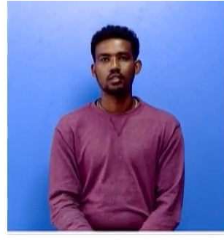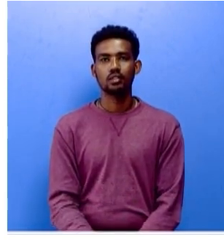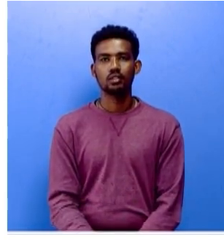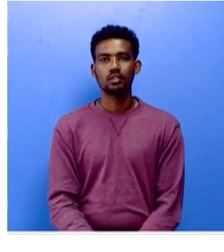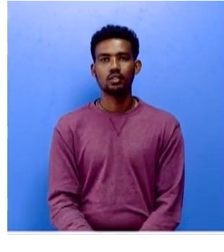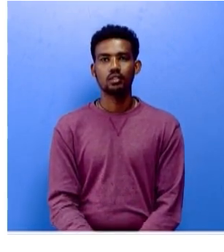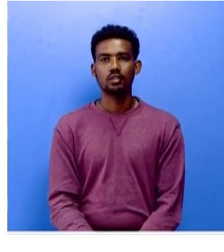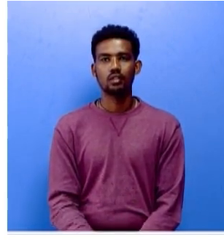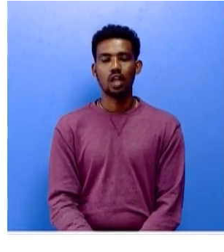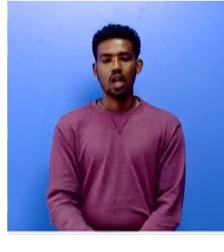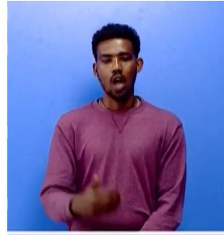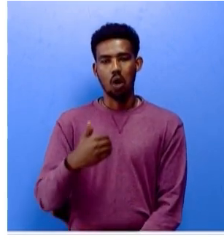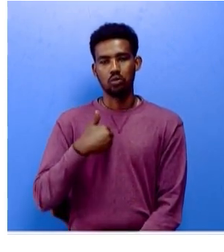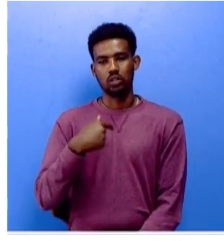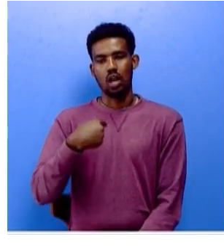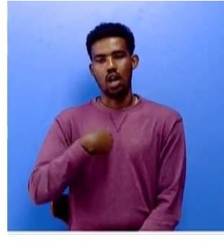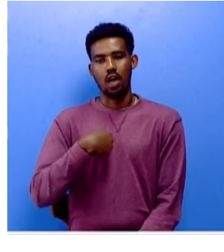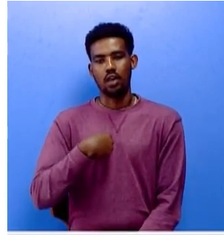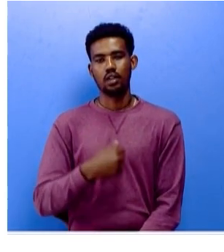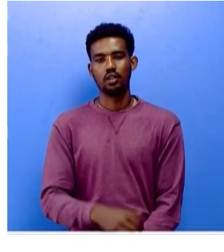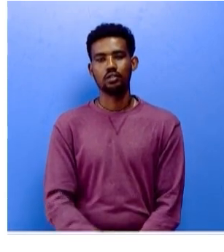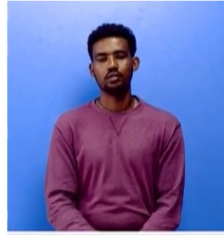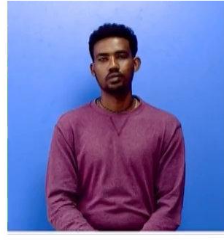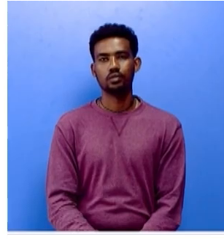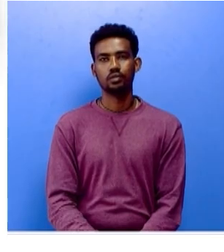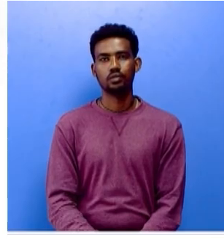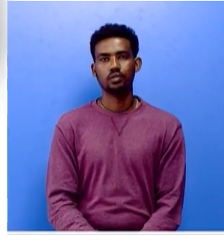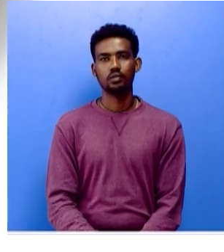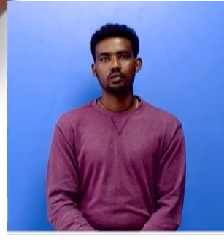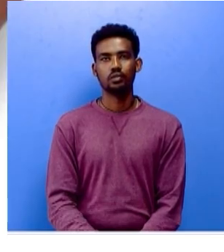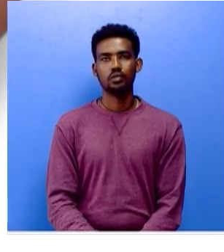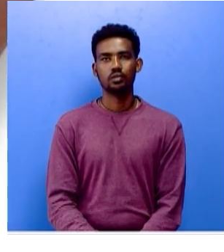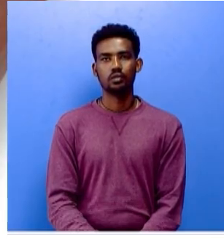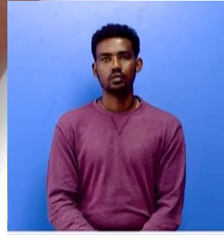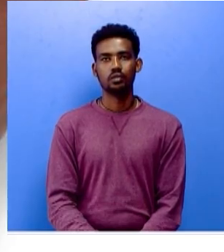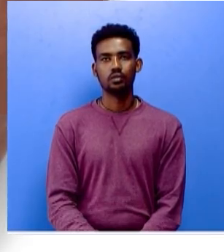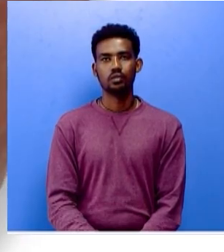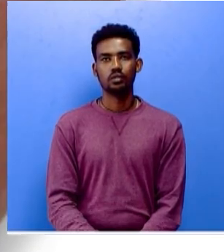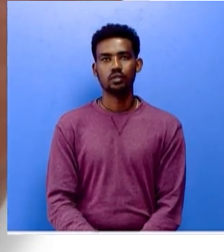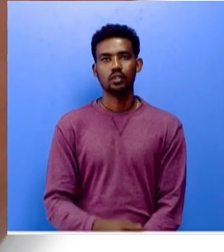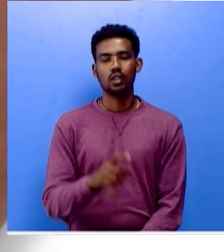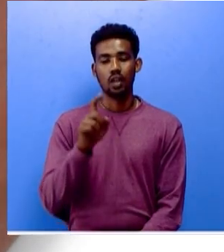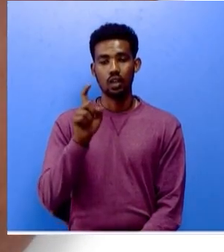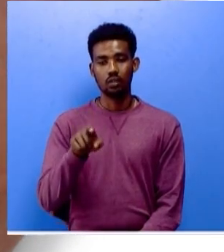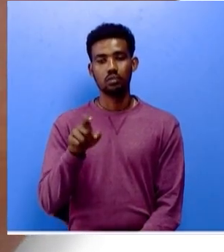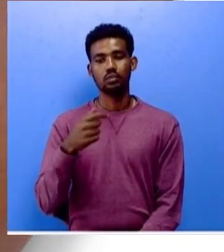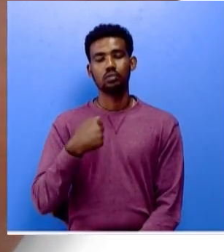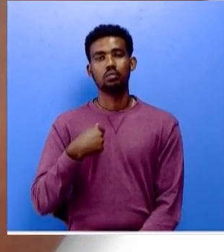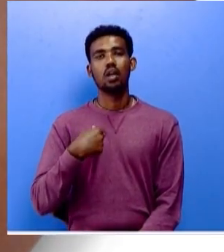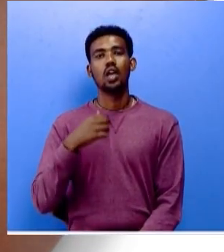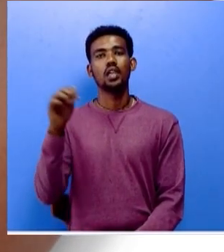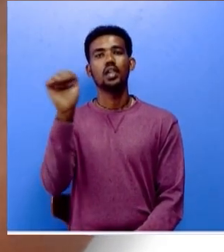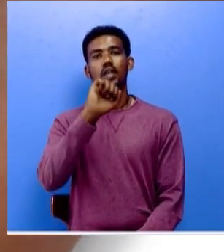ought I, here, ought I to clean the board?